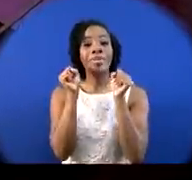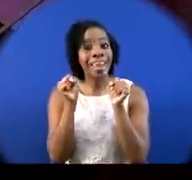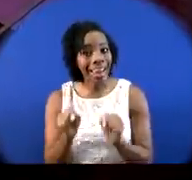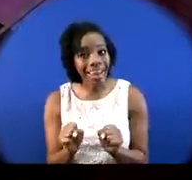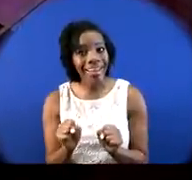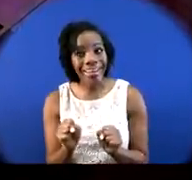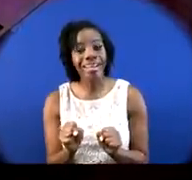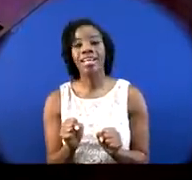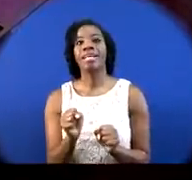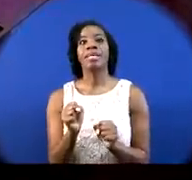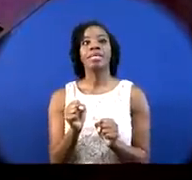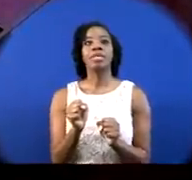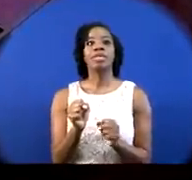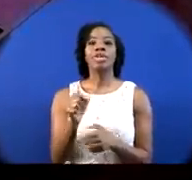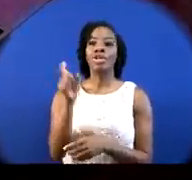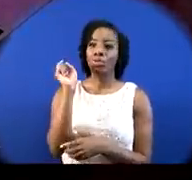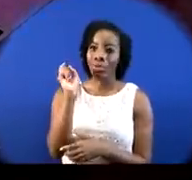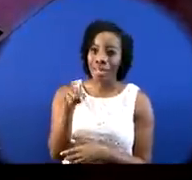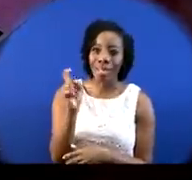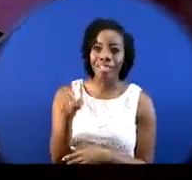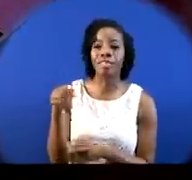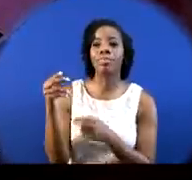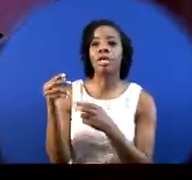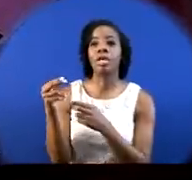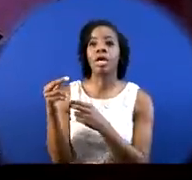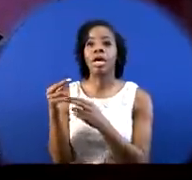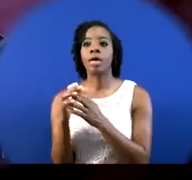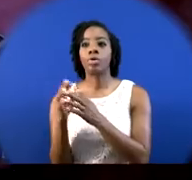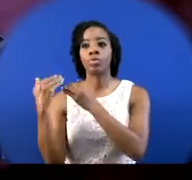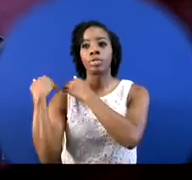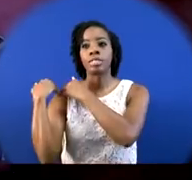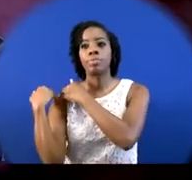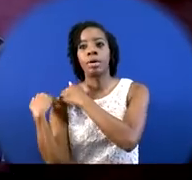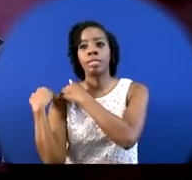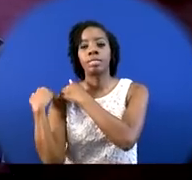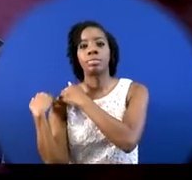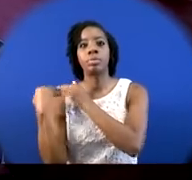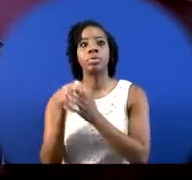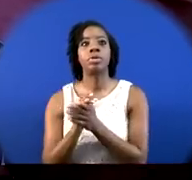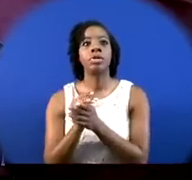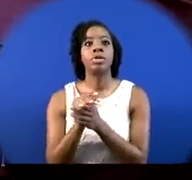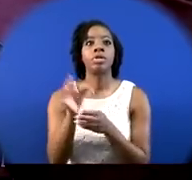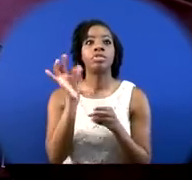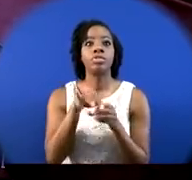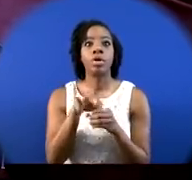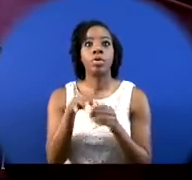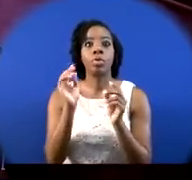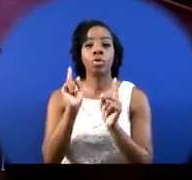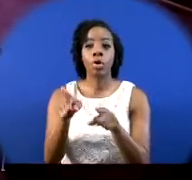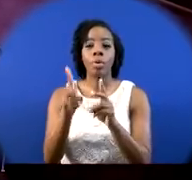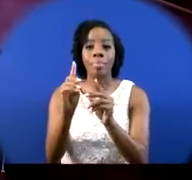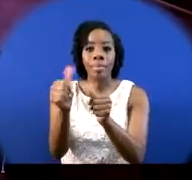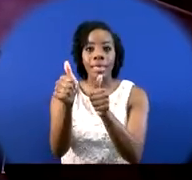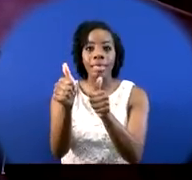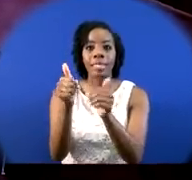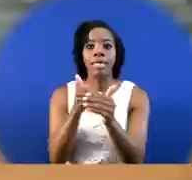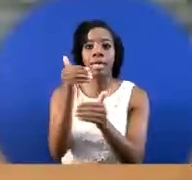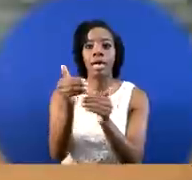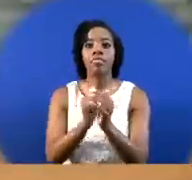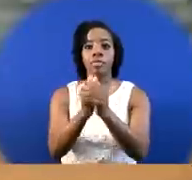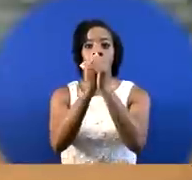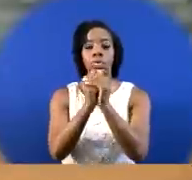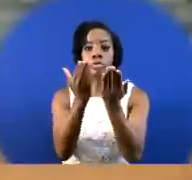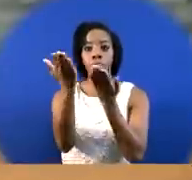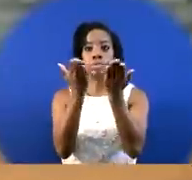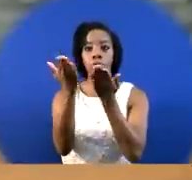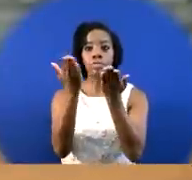vote, you should be responsible to vote. And so we invite you to go immediately after this worship service,